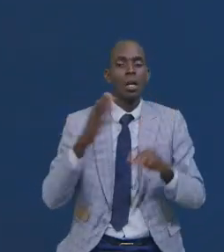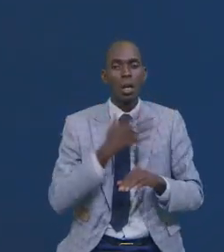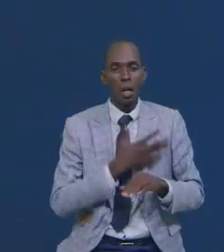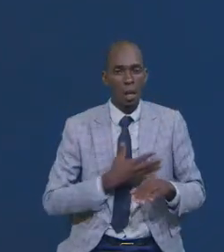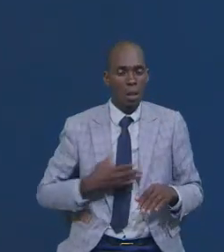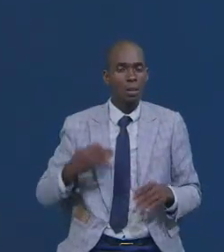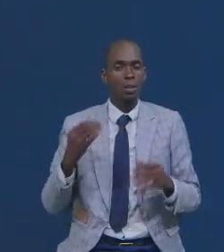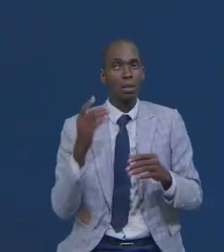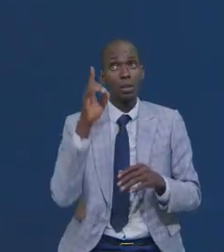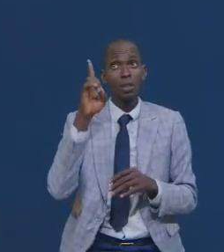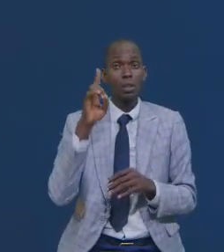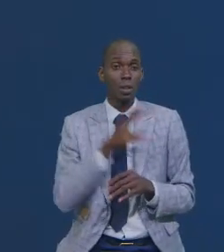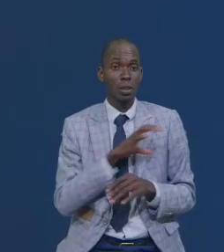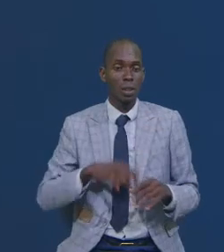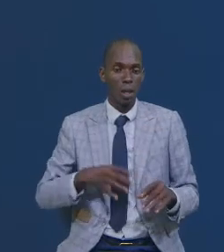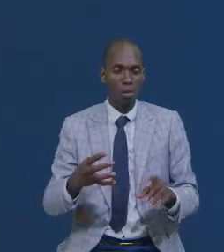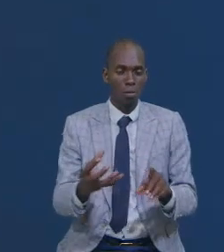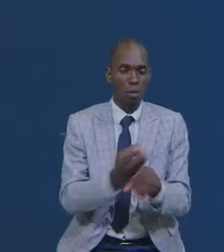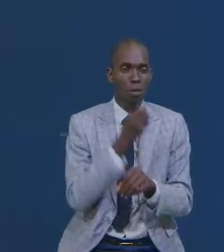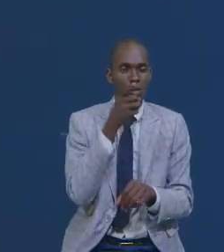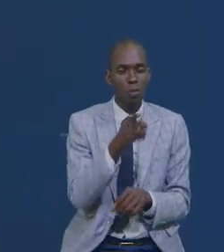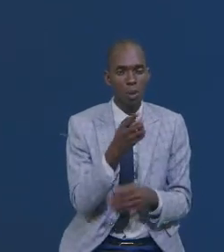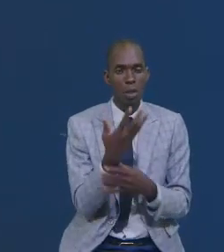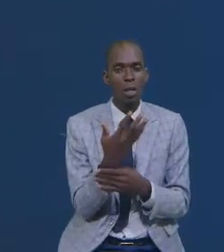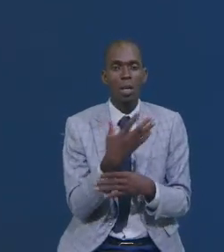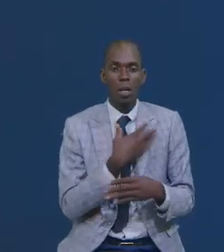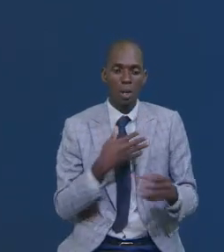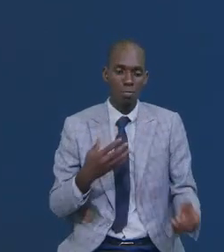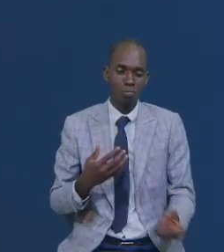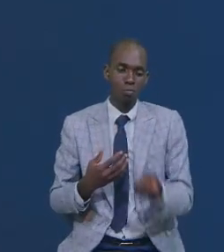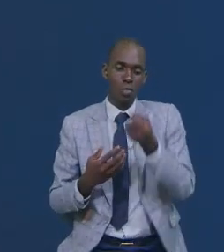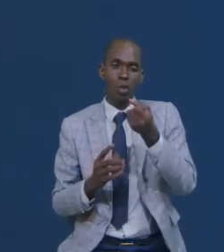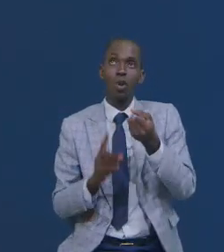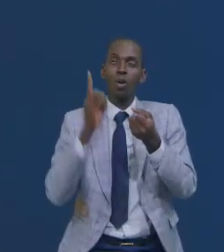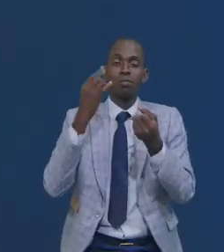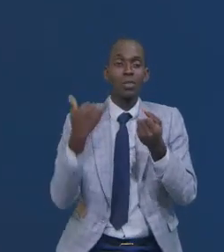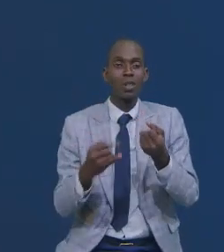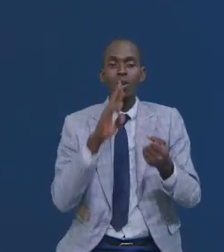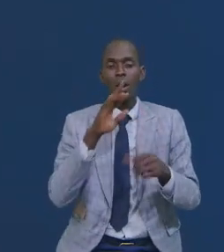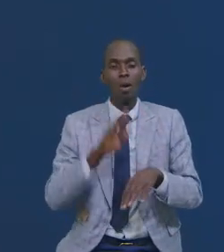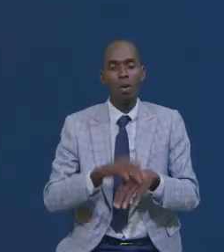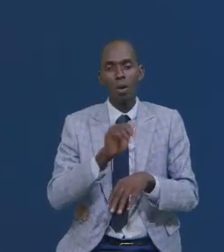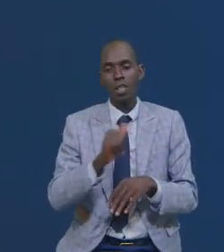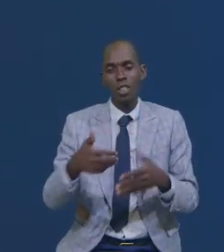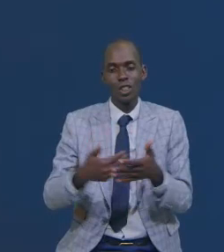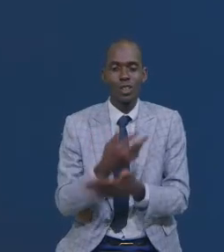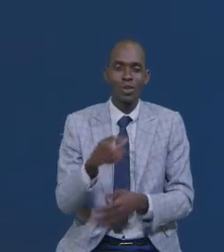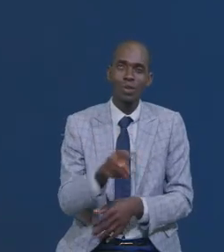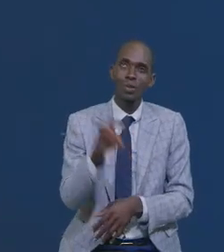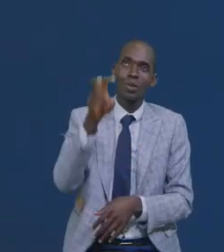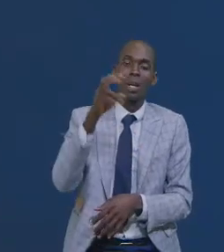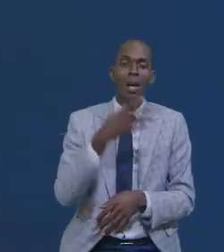you and he pulls you up. Now you're on a new journey, and the plan of God will